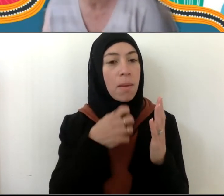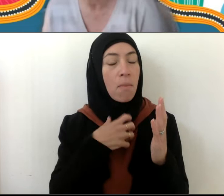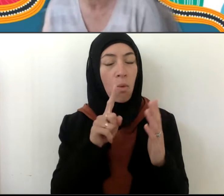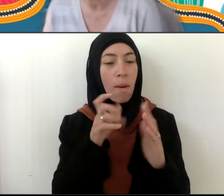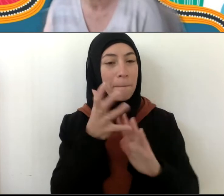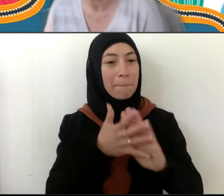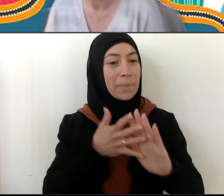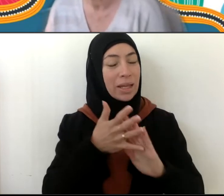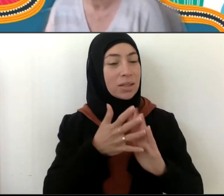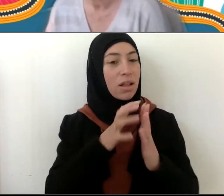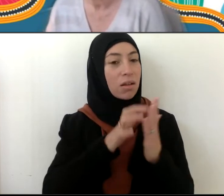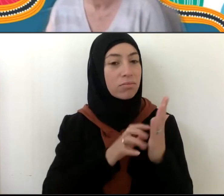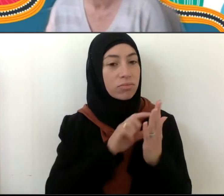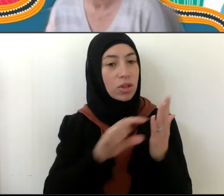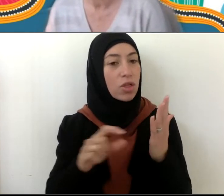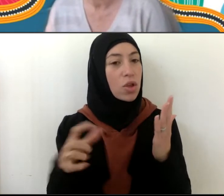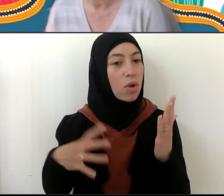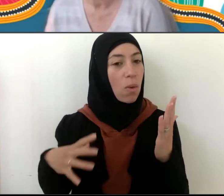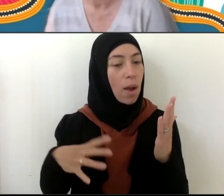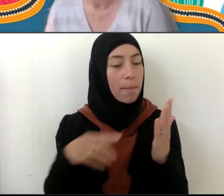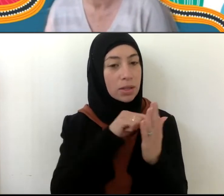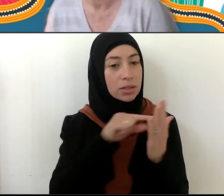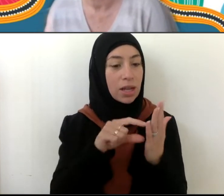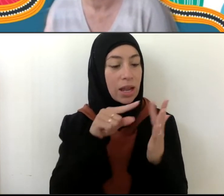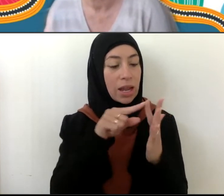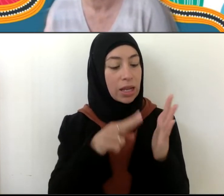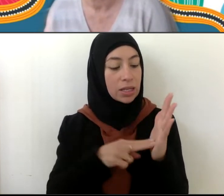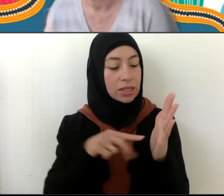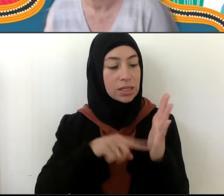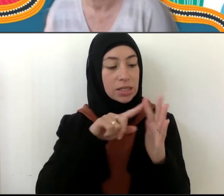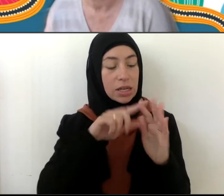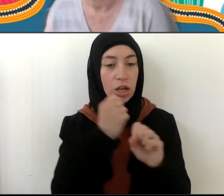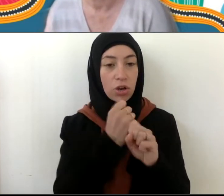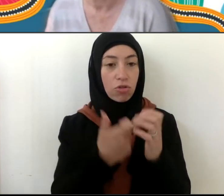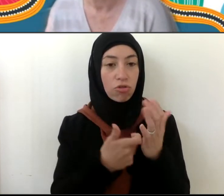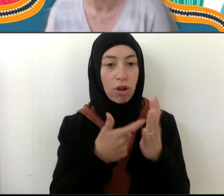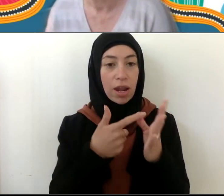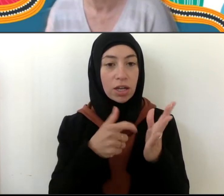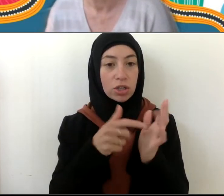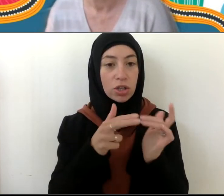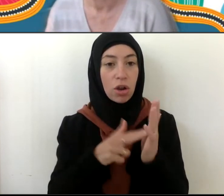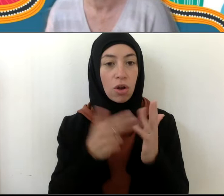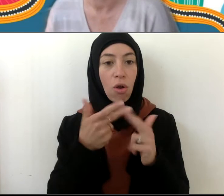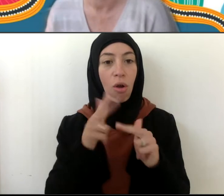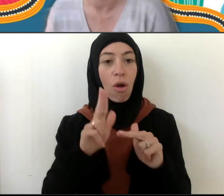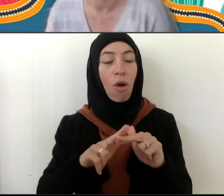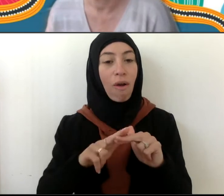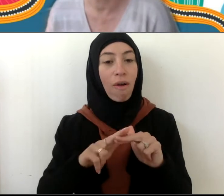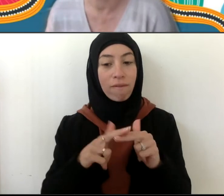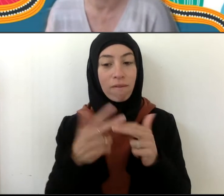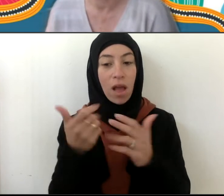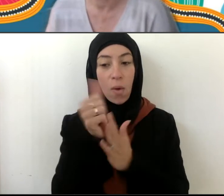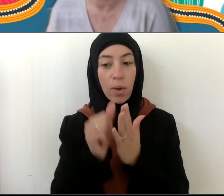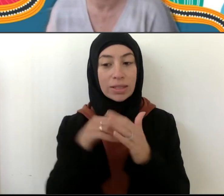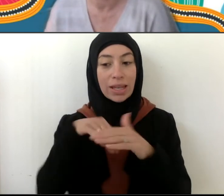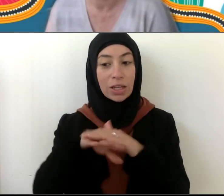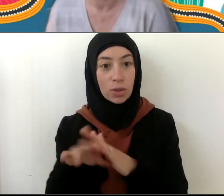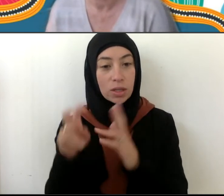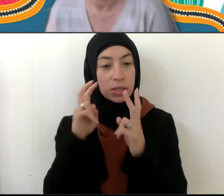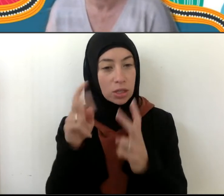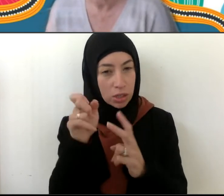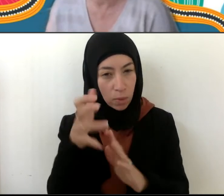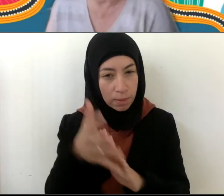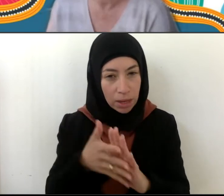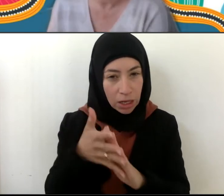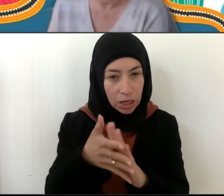means. The integration of the artworks into the stations. Is that what